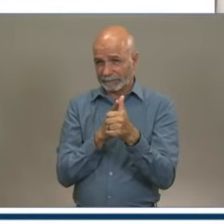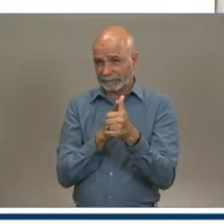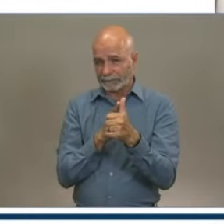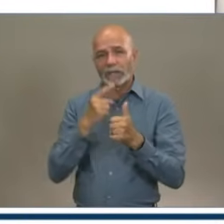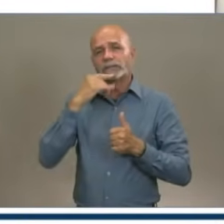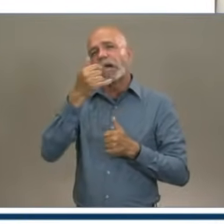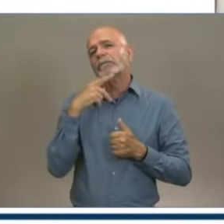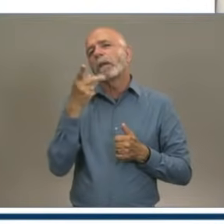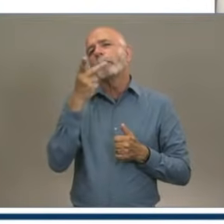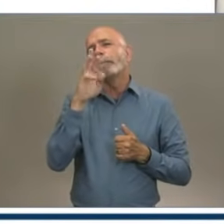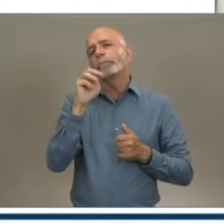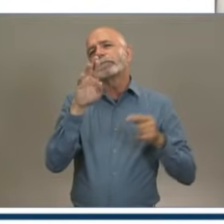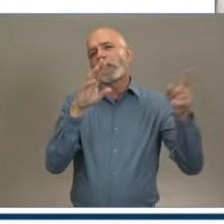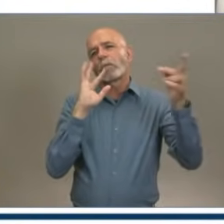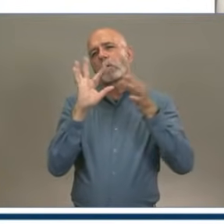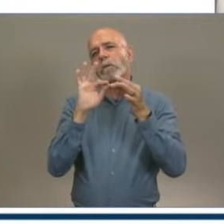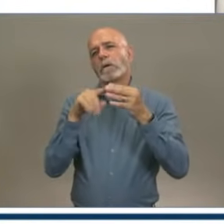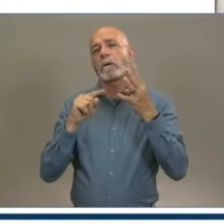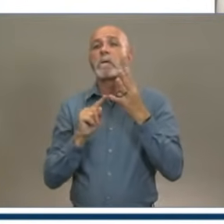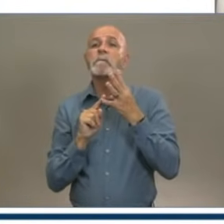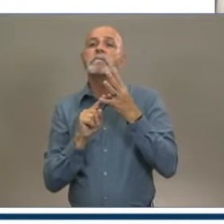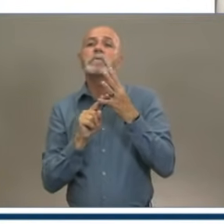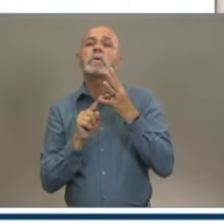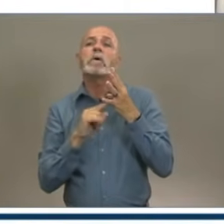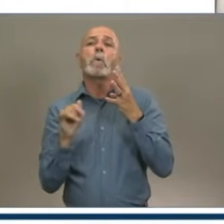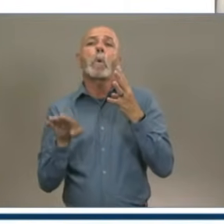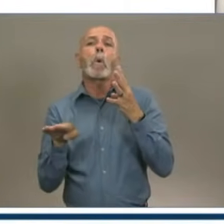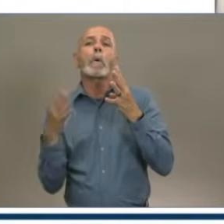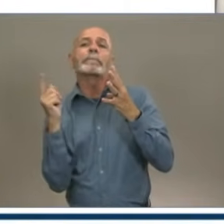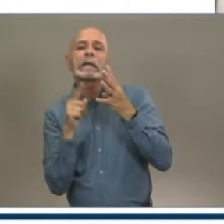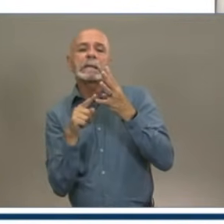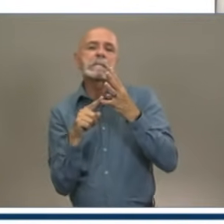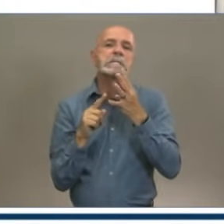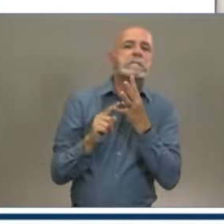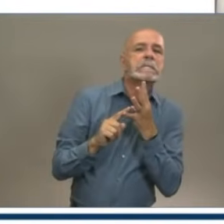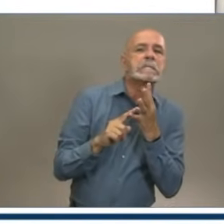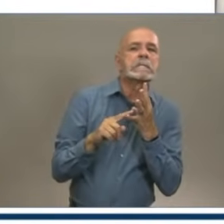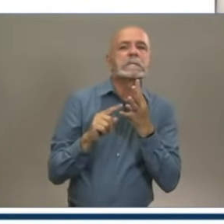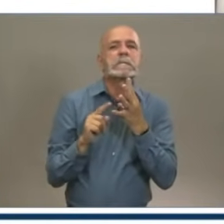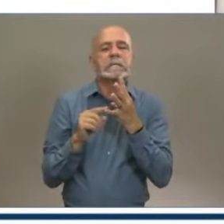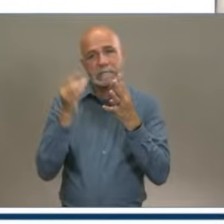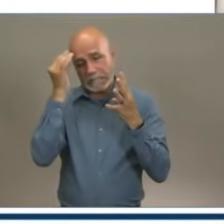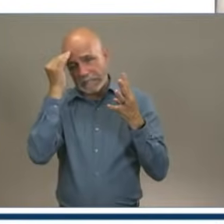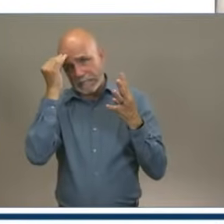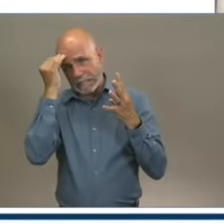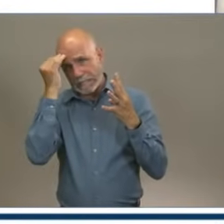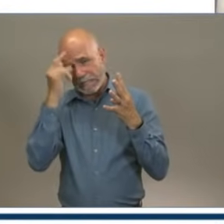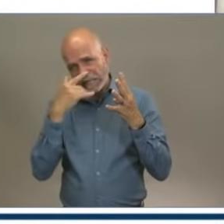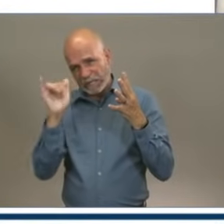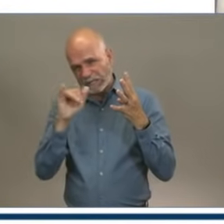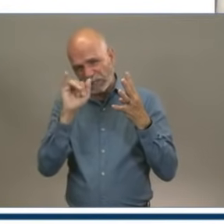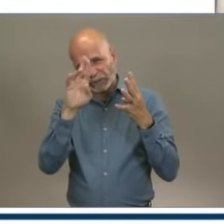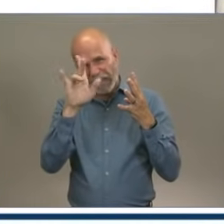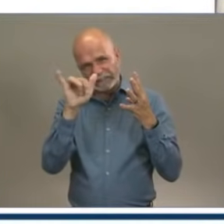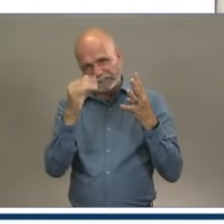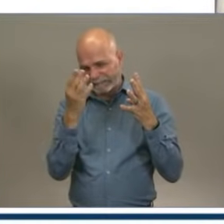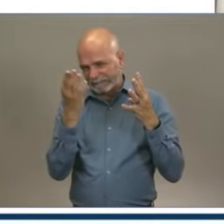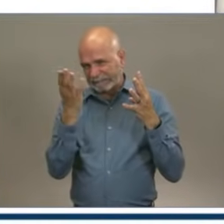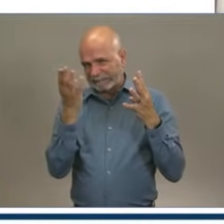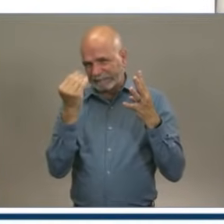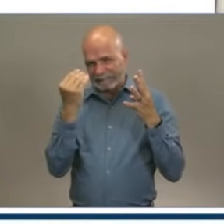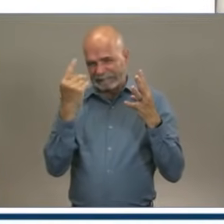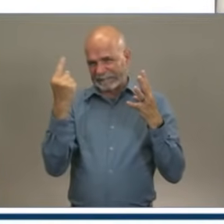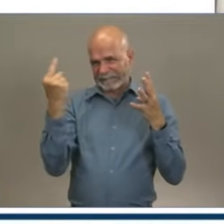isn't yet guaranteed to move into on the predicted date of July 14th. Will he hit that